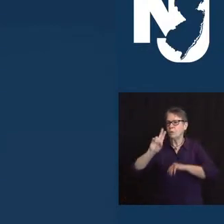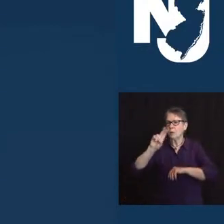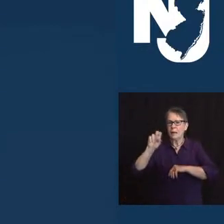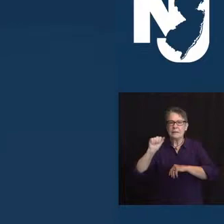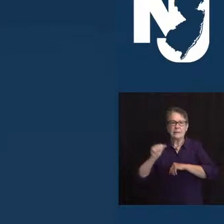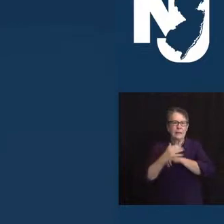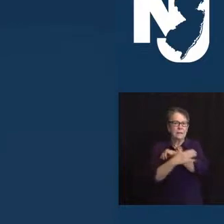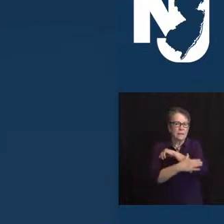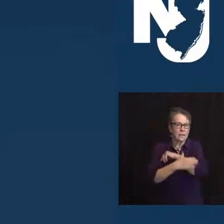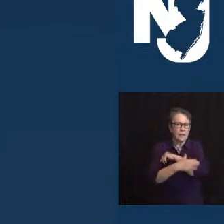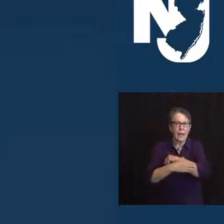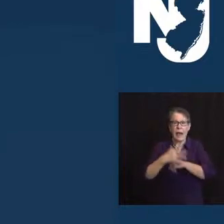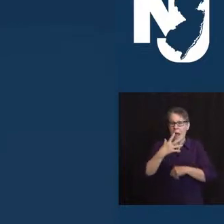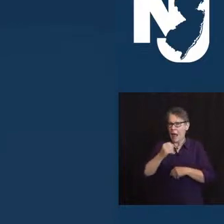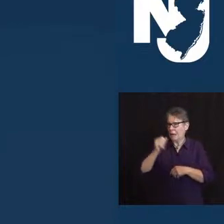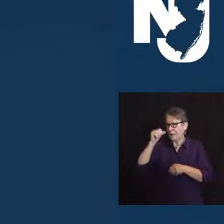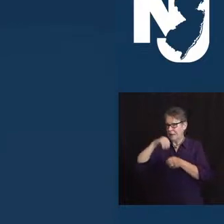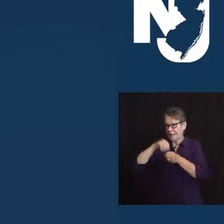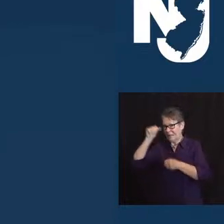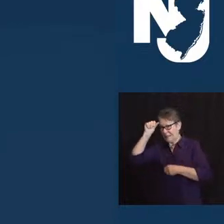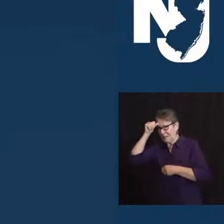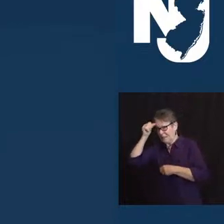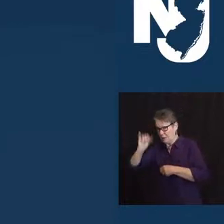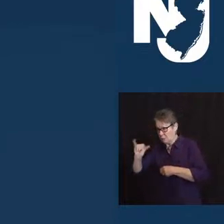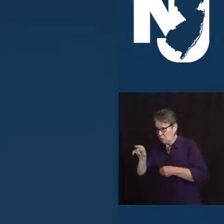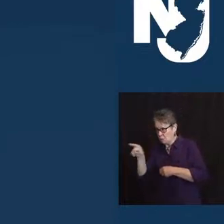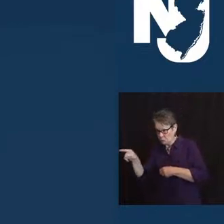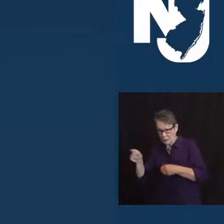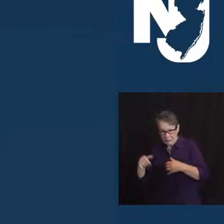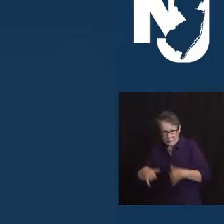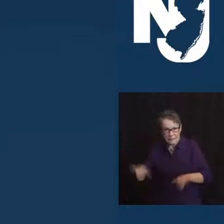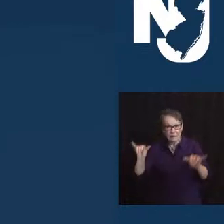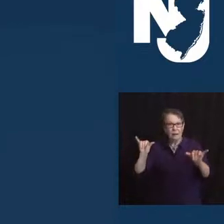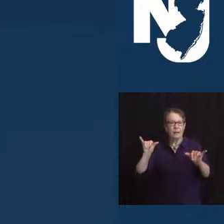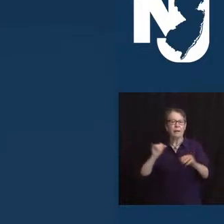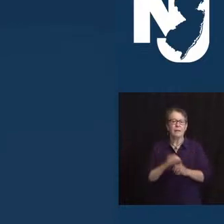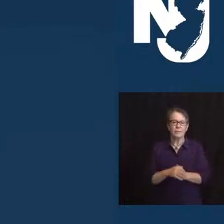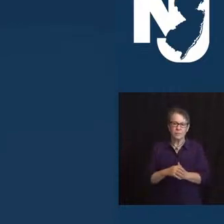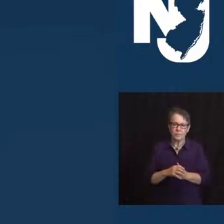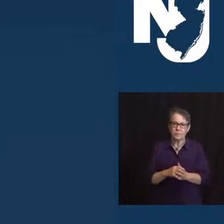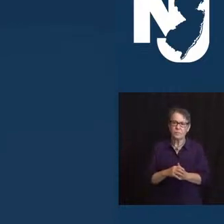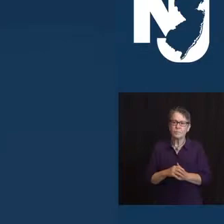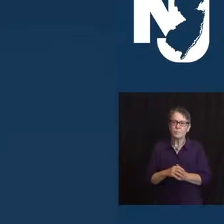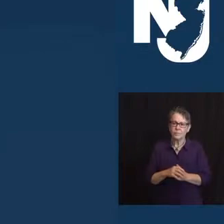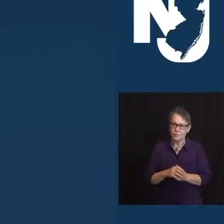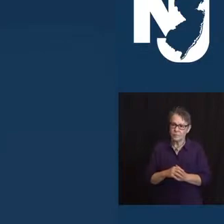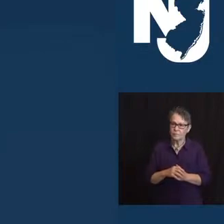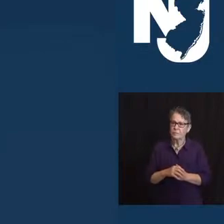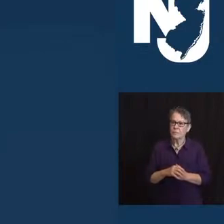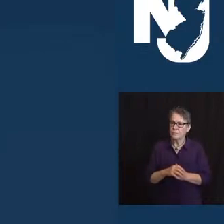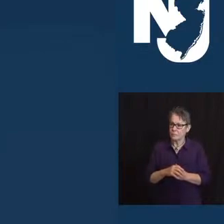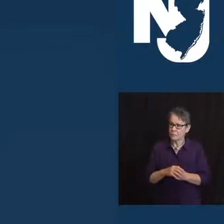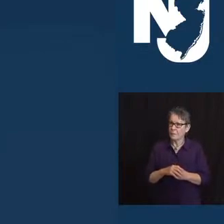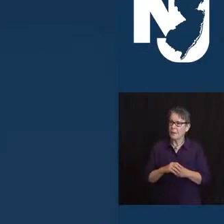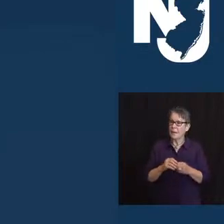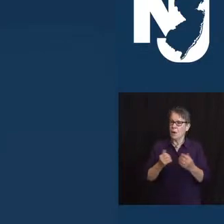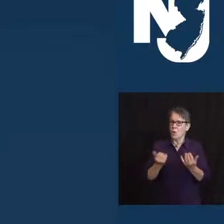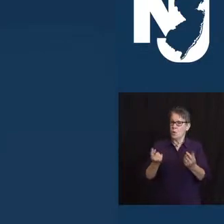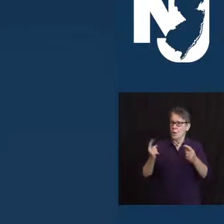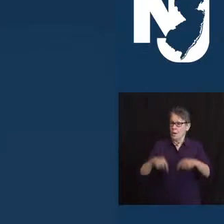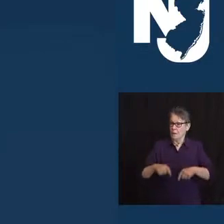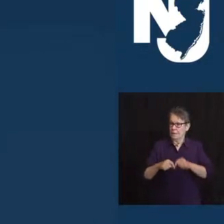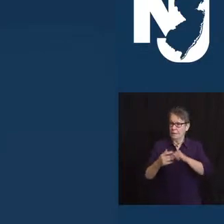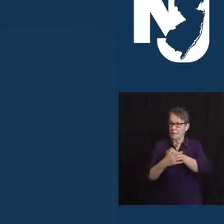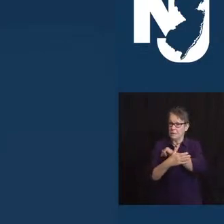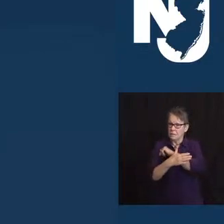in the United Kingdom. As we have said many times, everyone who comes to this country brings their own definition of their American